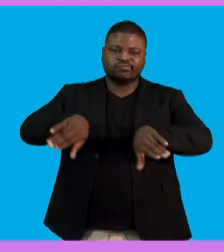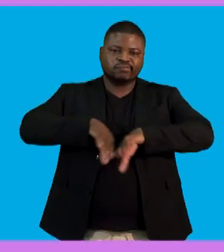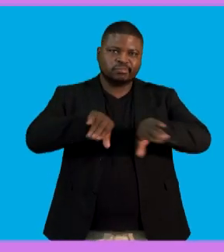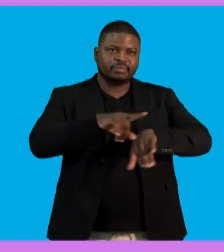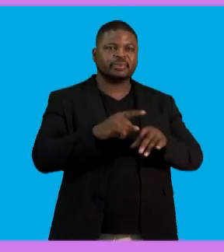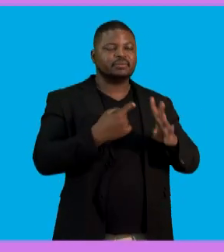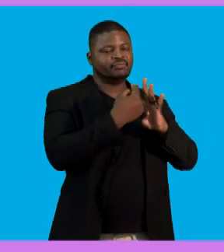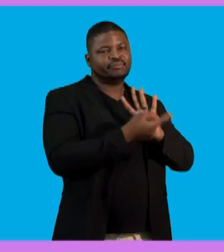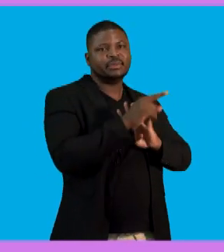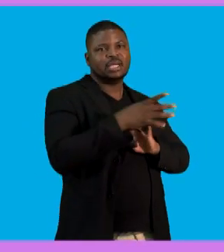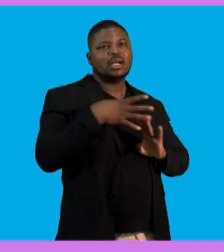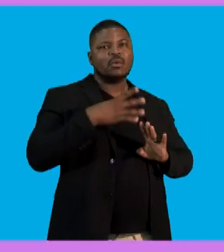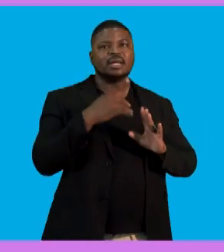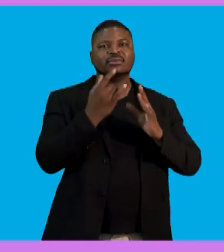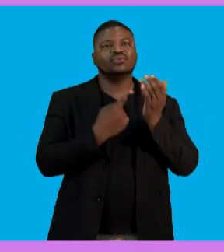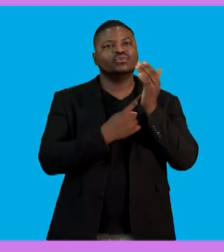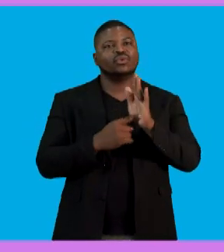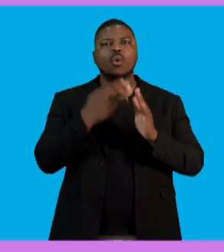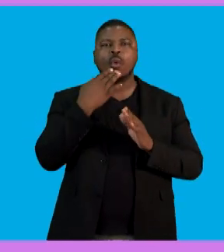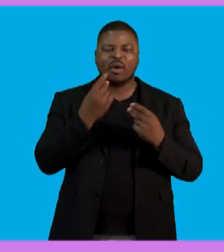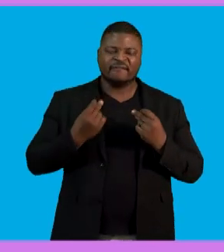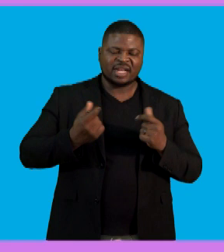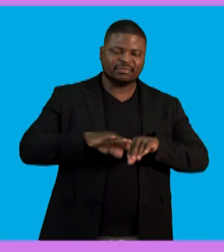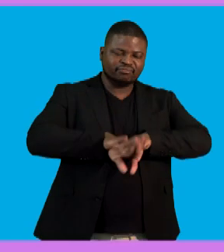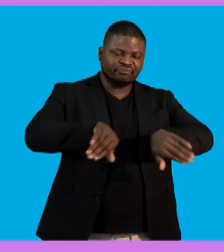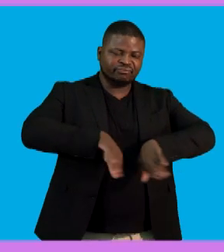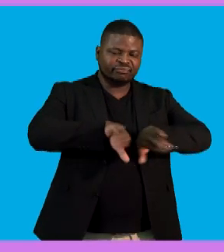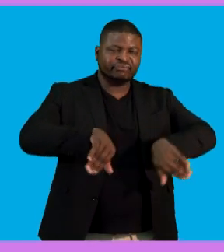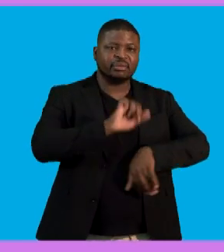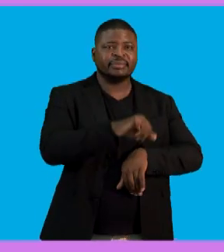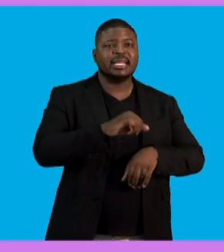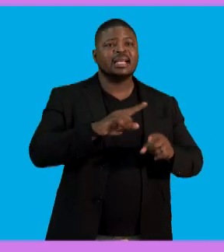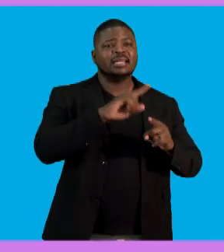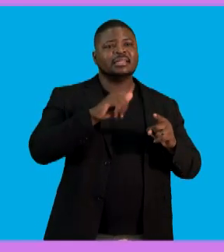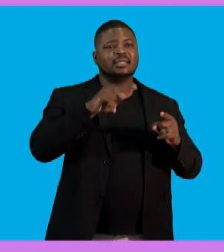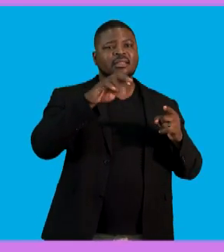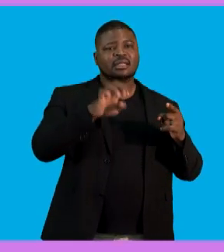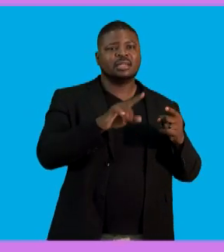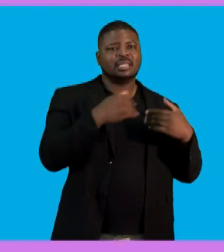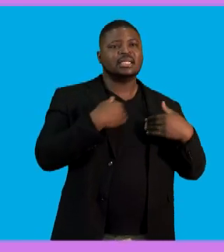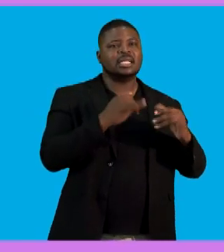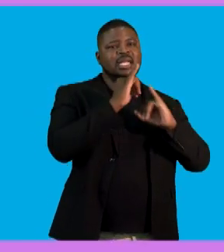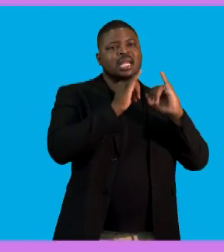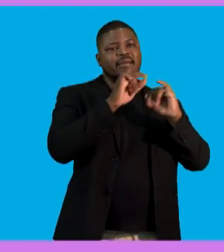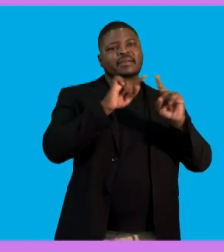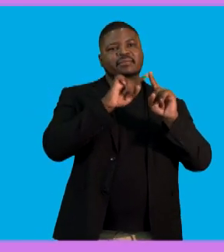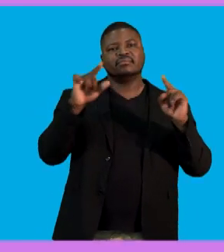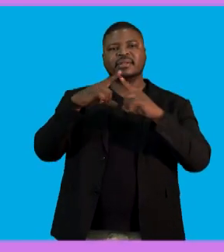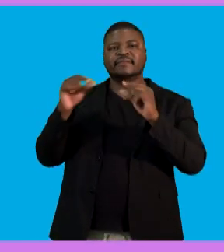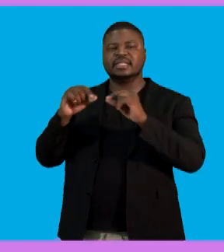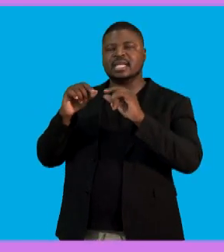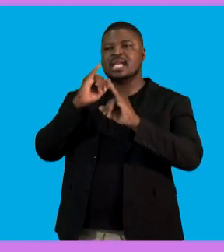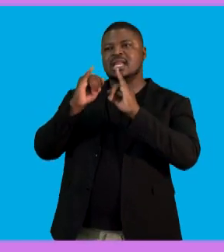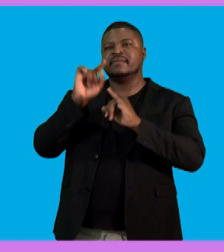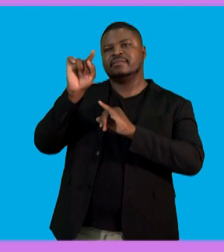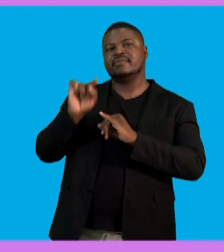amongst them. The table below shows their recorded times. So for Zain, she started at 11 and finished at 11:49. So it